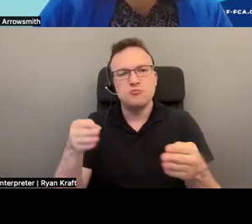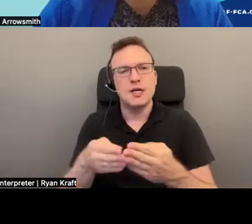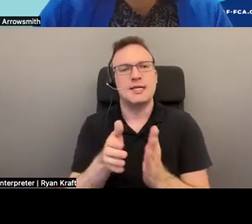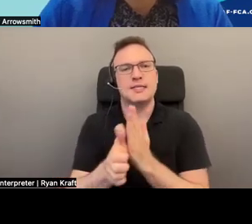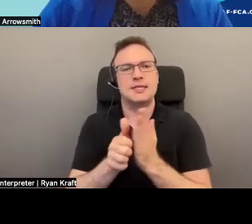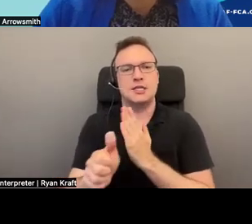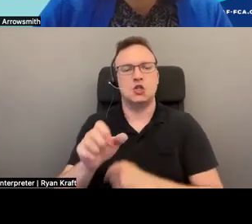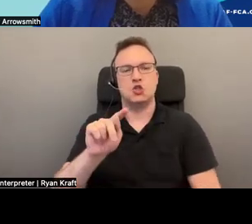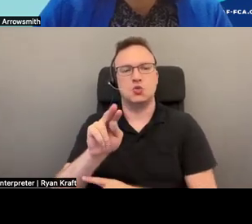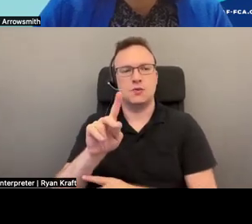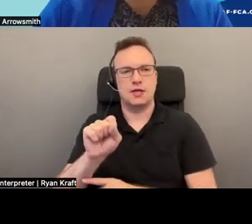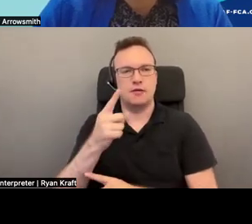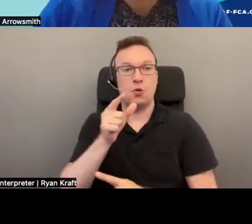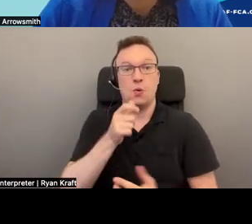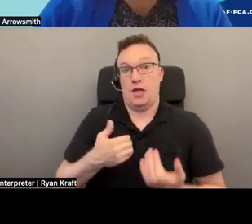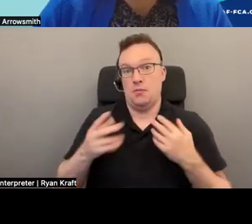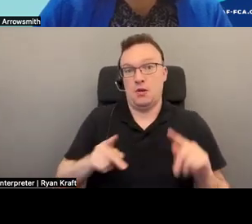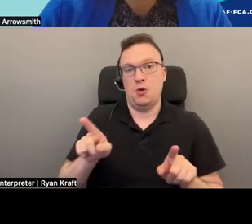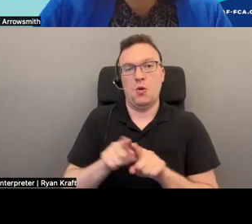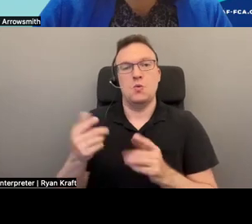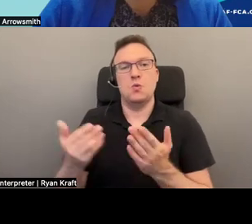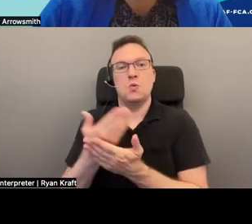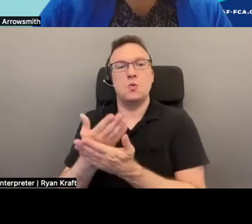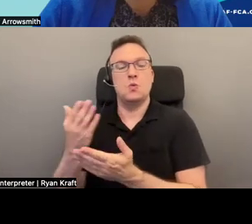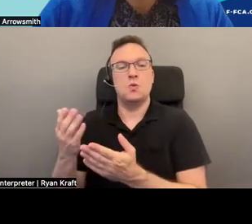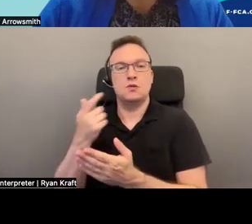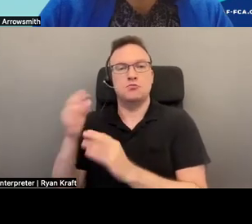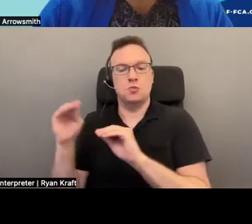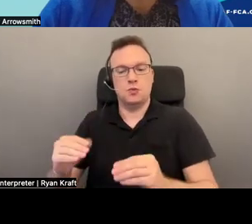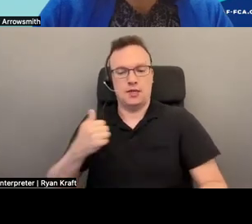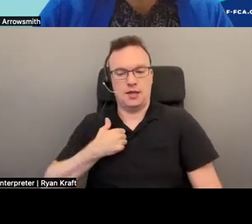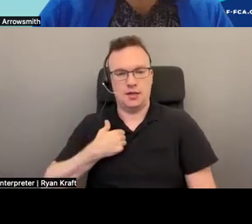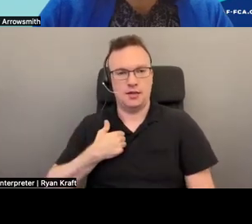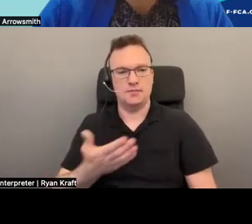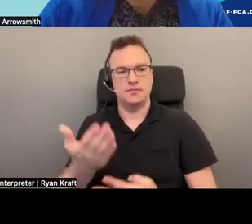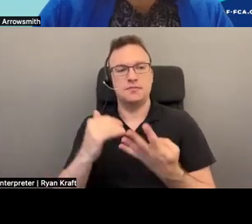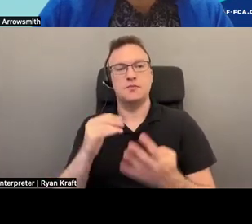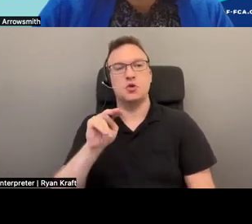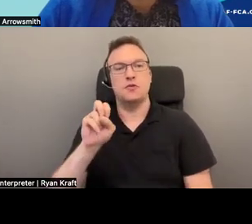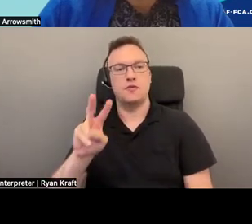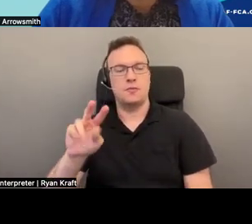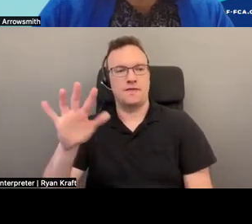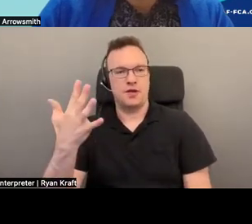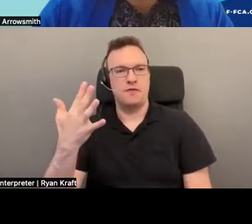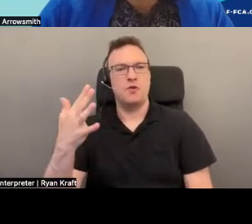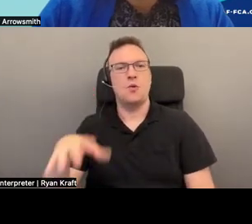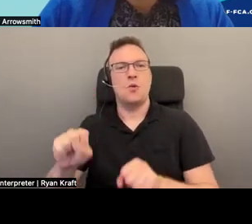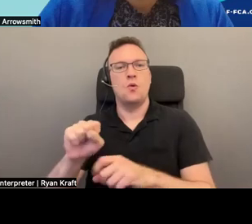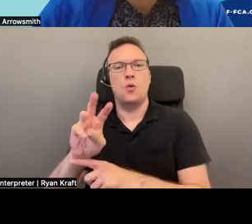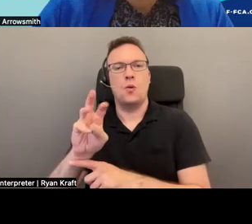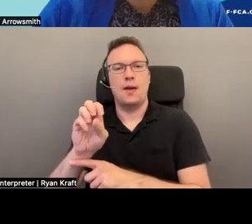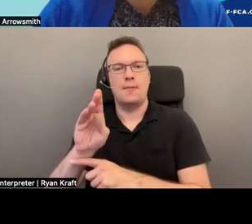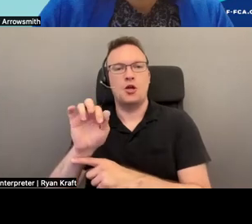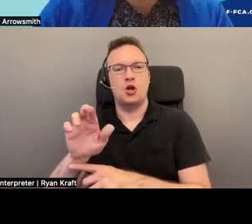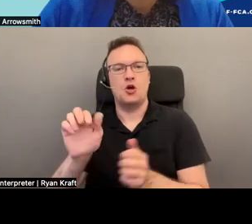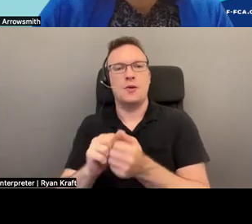youth and newcomers. And then on November 5th, we're having a webinar with the Canadian